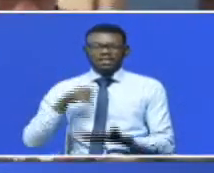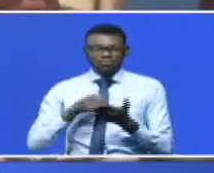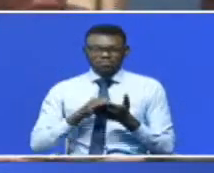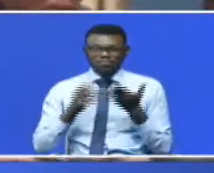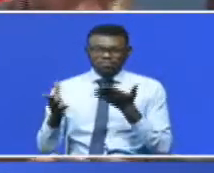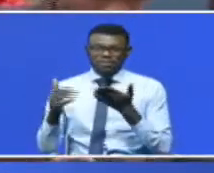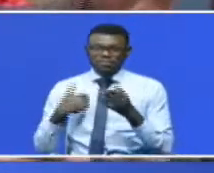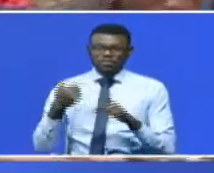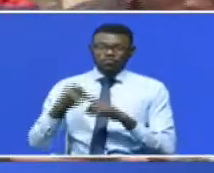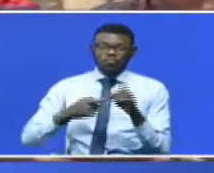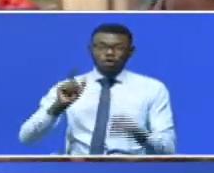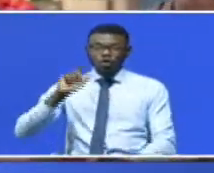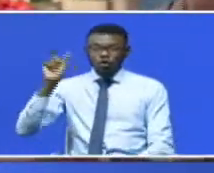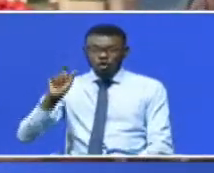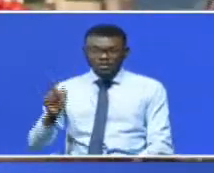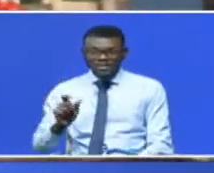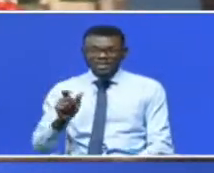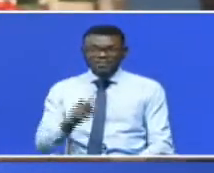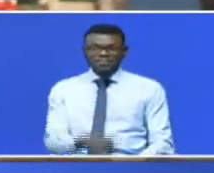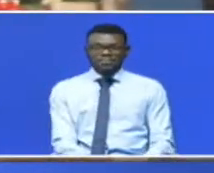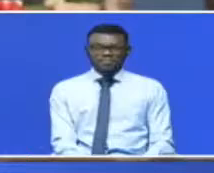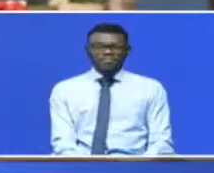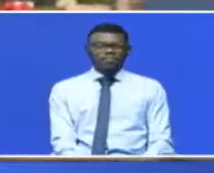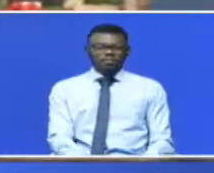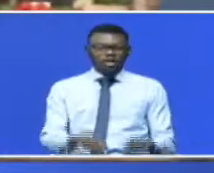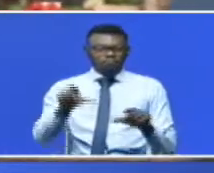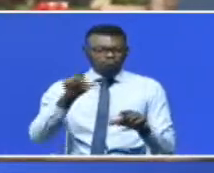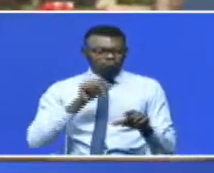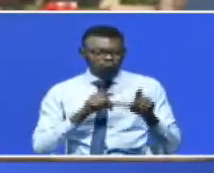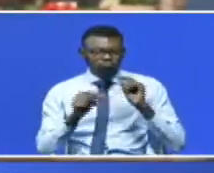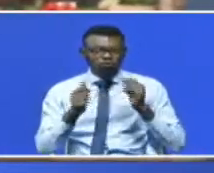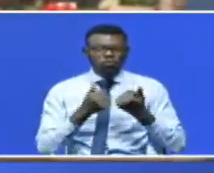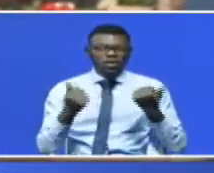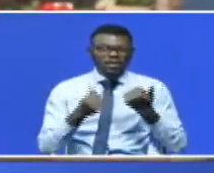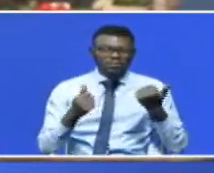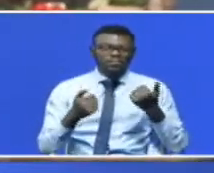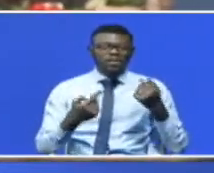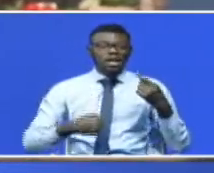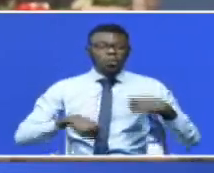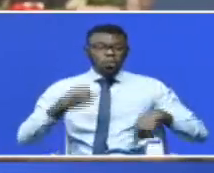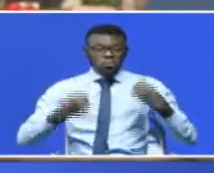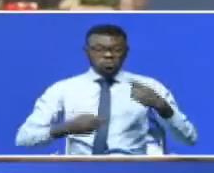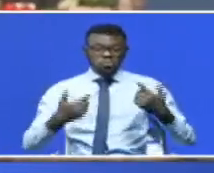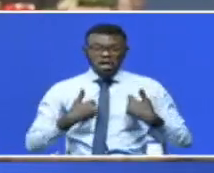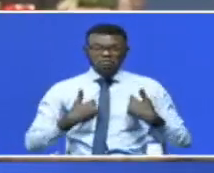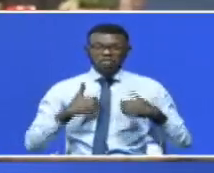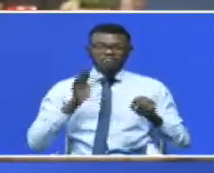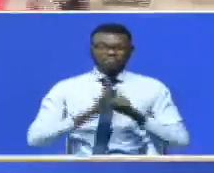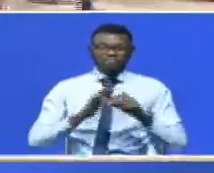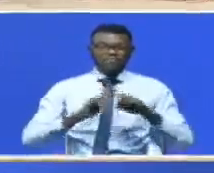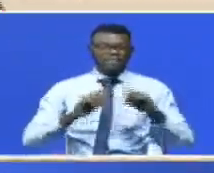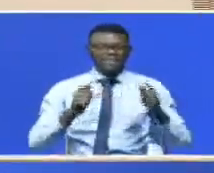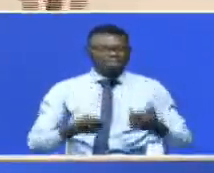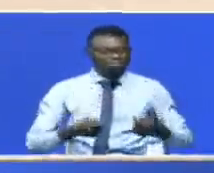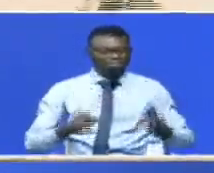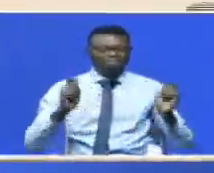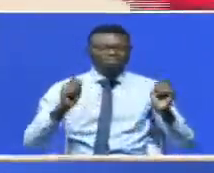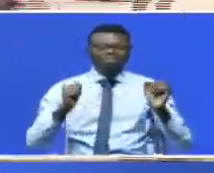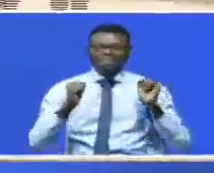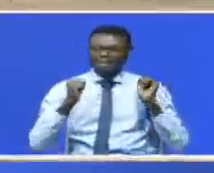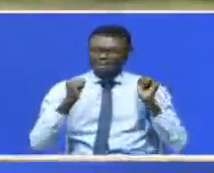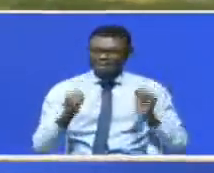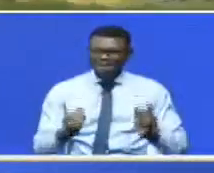come from Coast, and the tryouts were well. There was lots of competition, but we tried hard and we got the